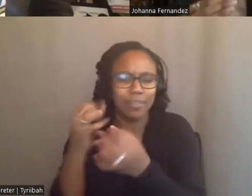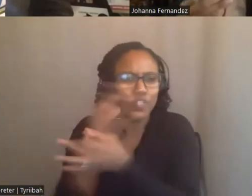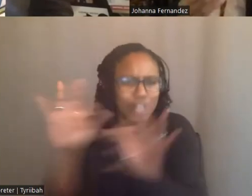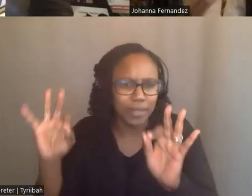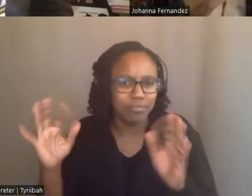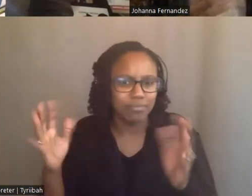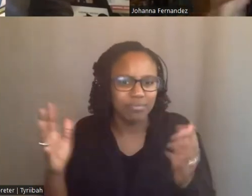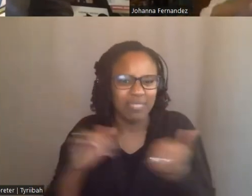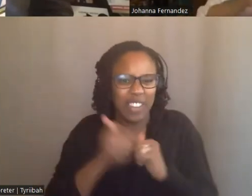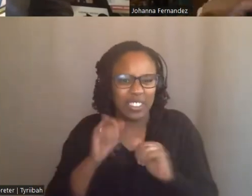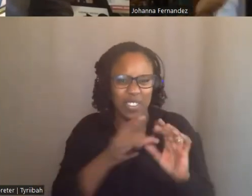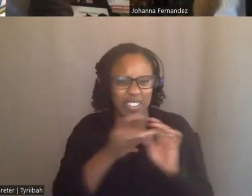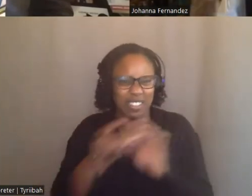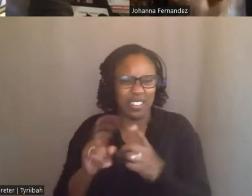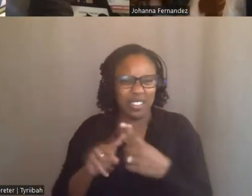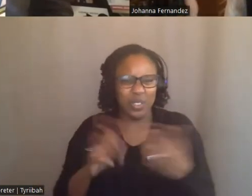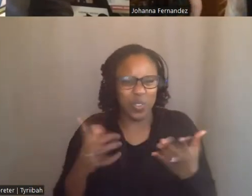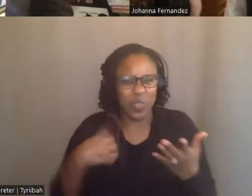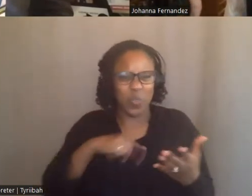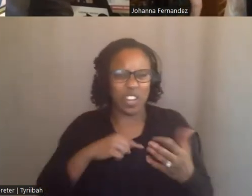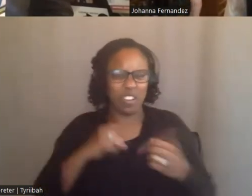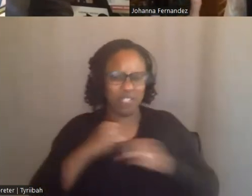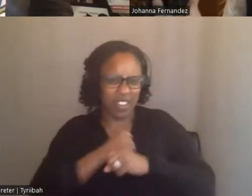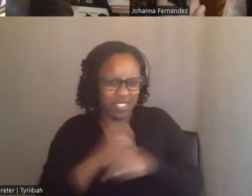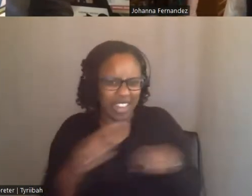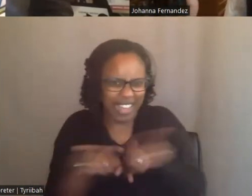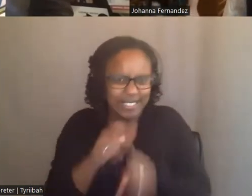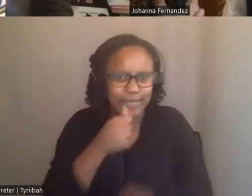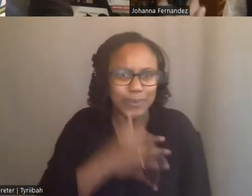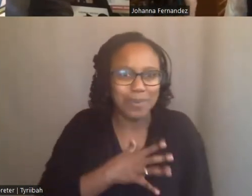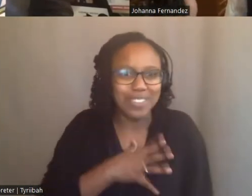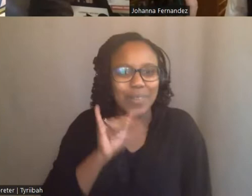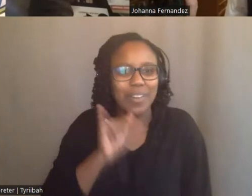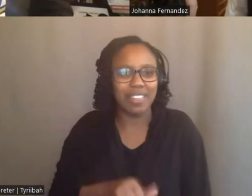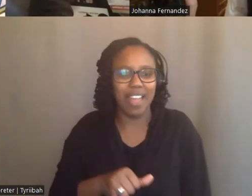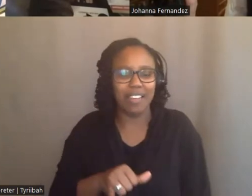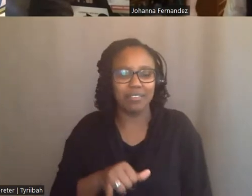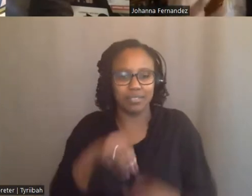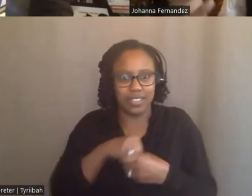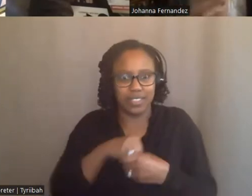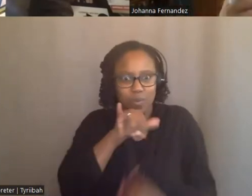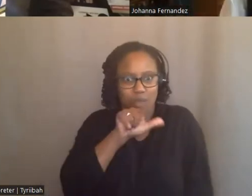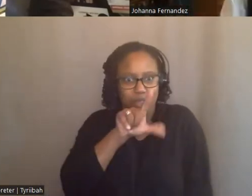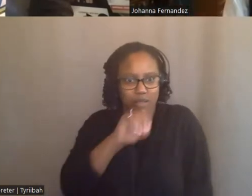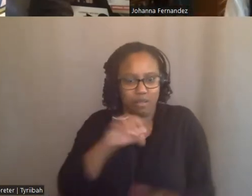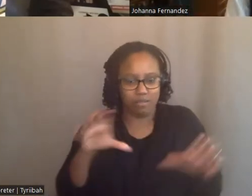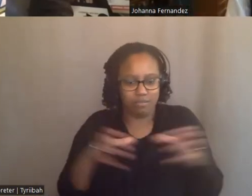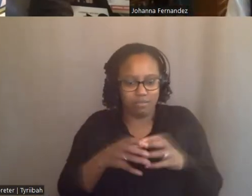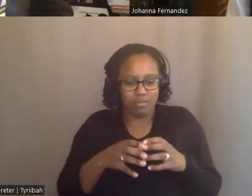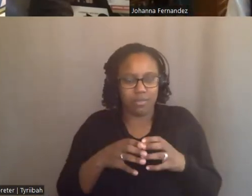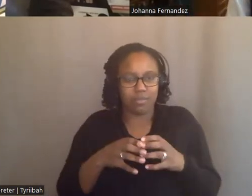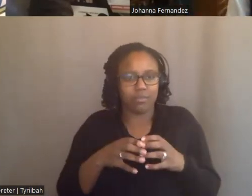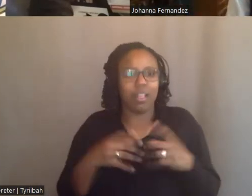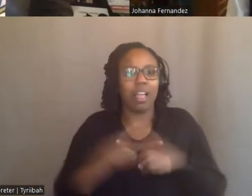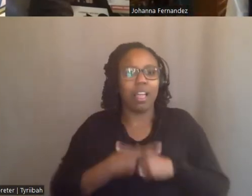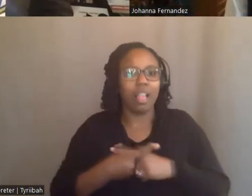for. So a struggle ensues within the organization, led by people